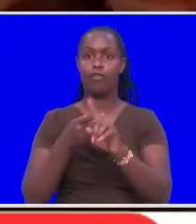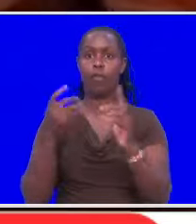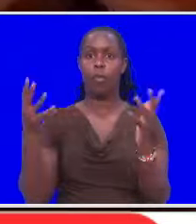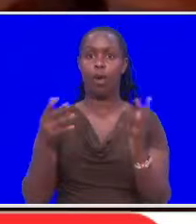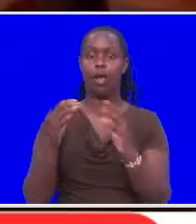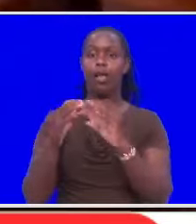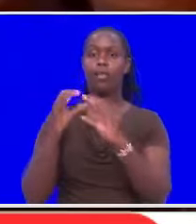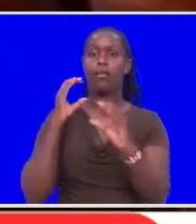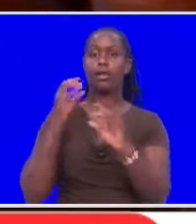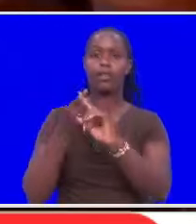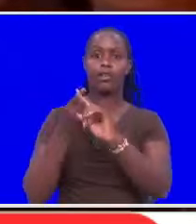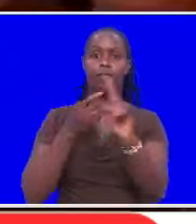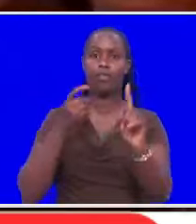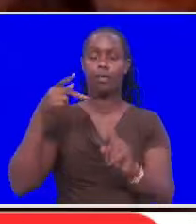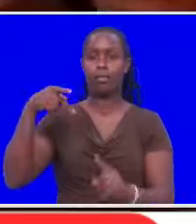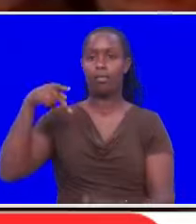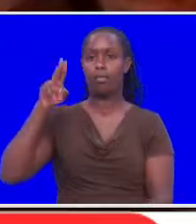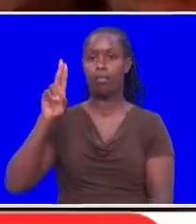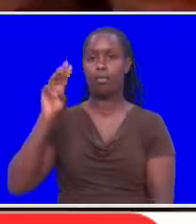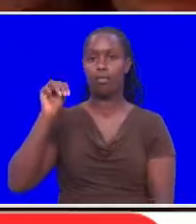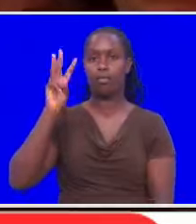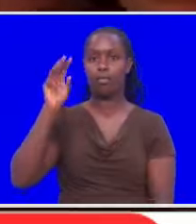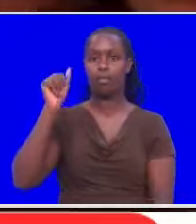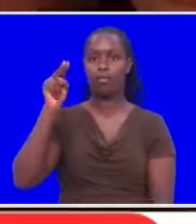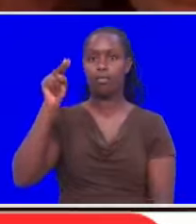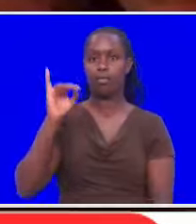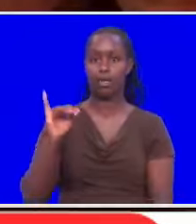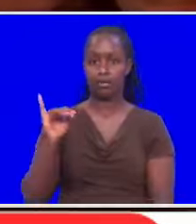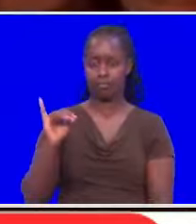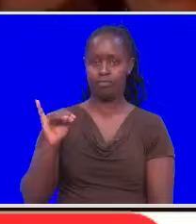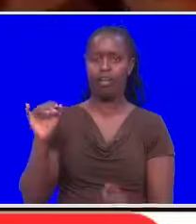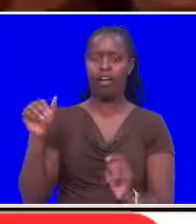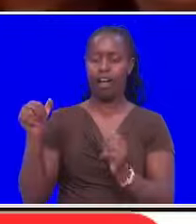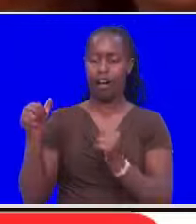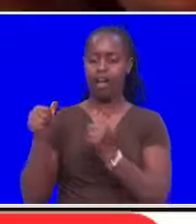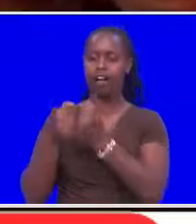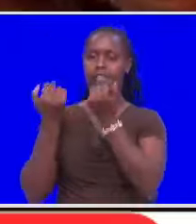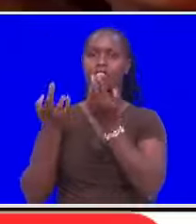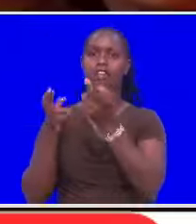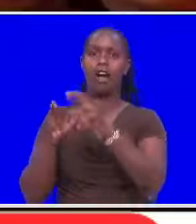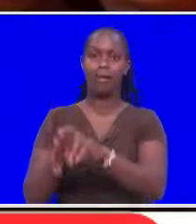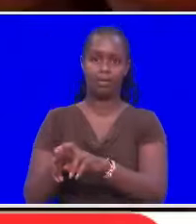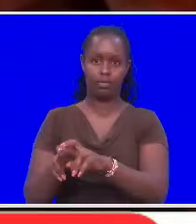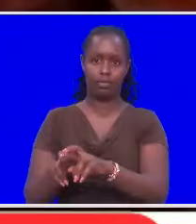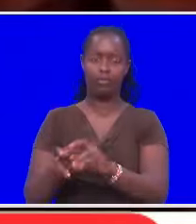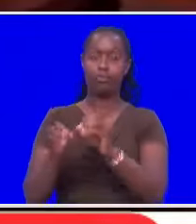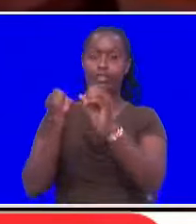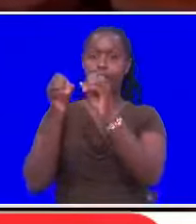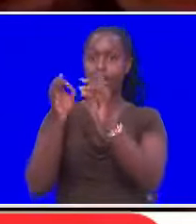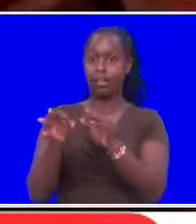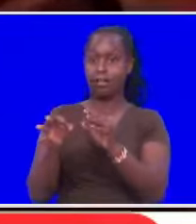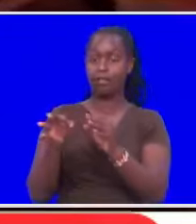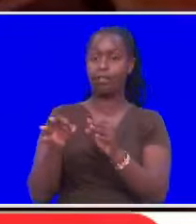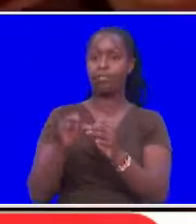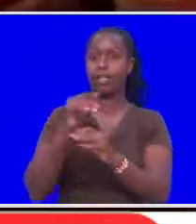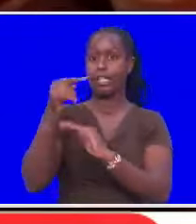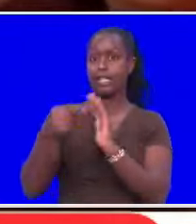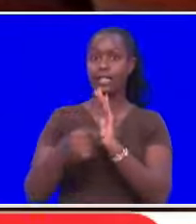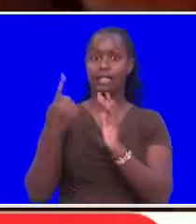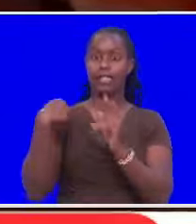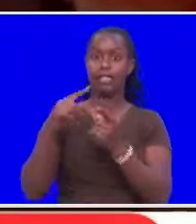bus from Pumwani caused the accident. And if by any chances this truck